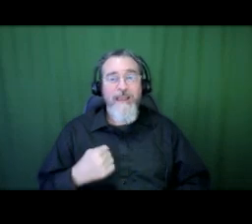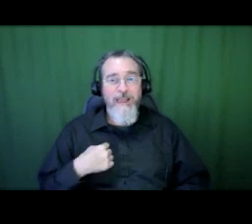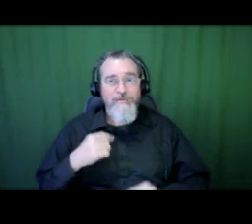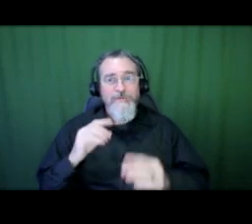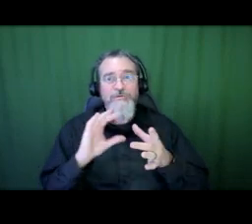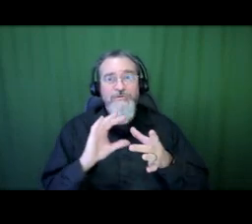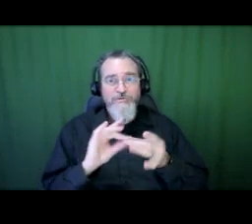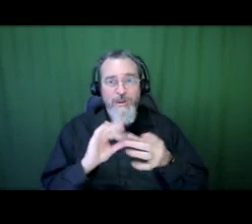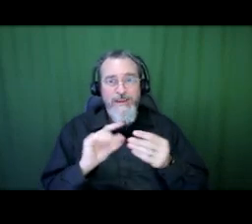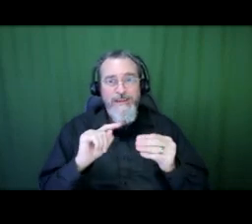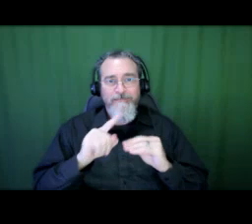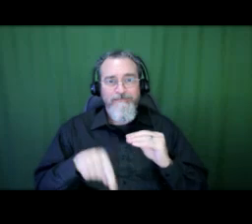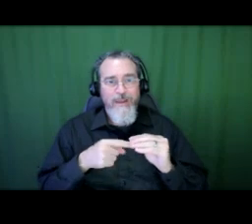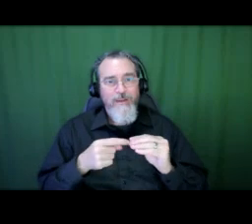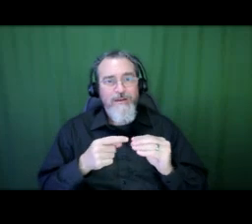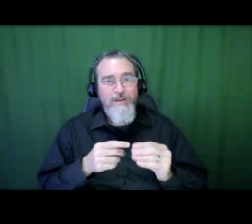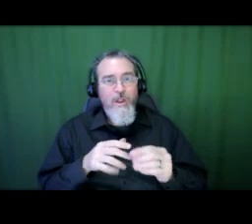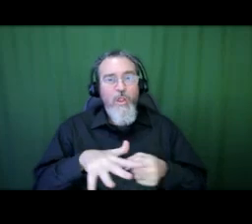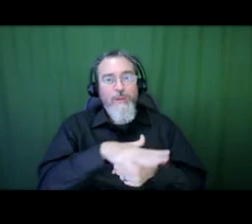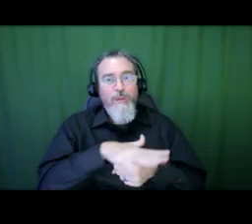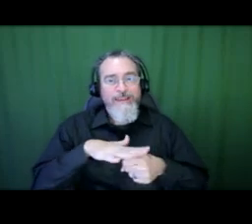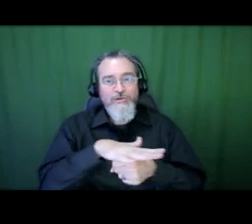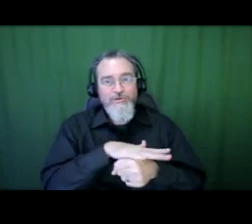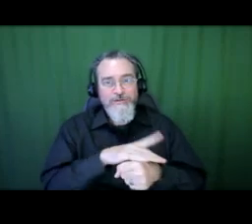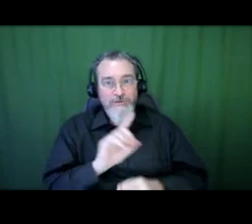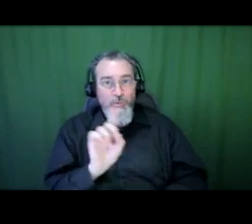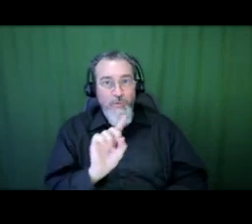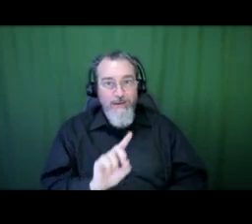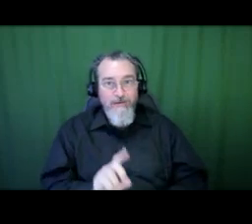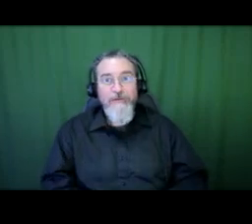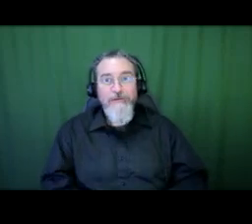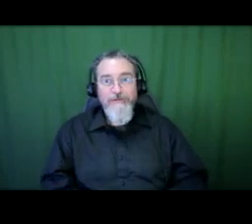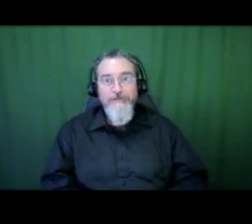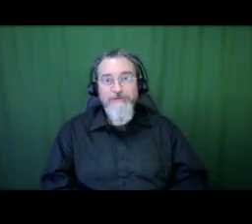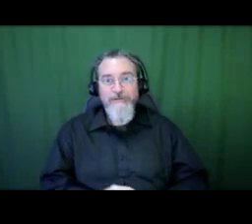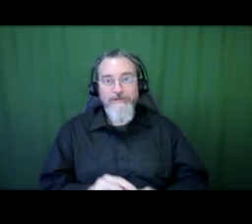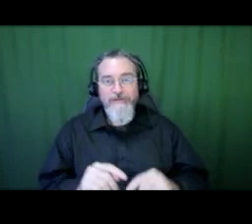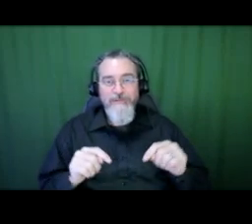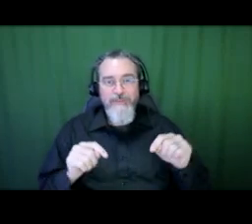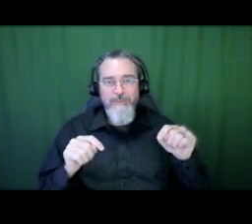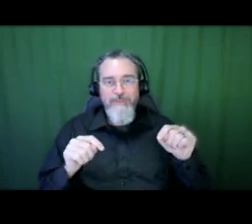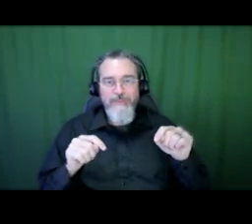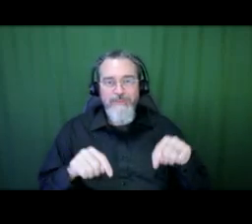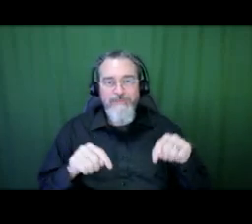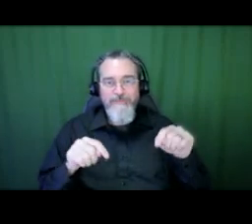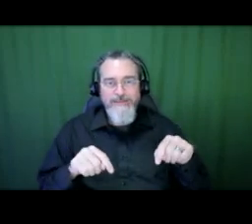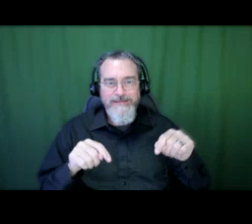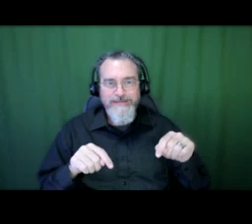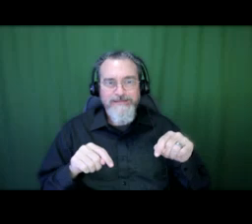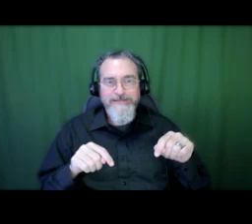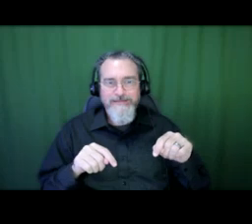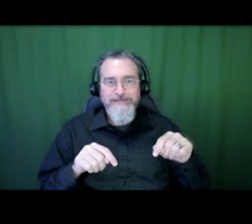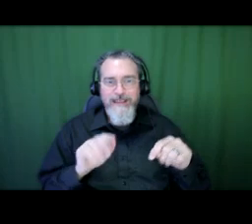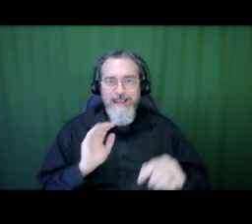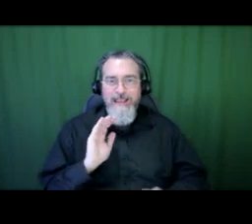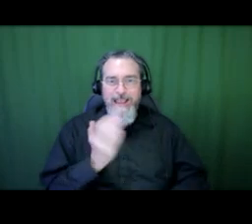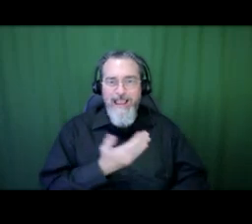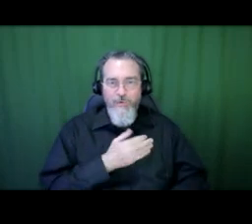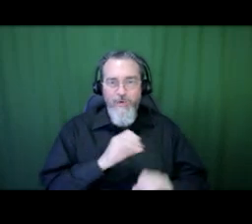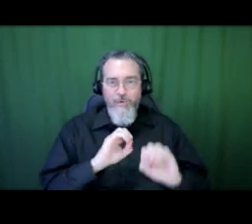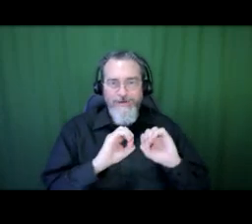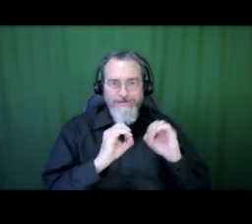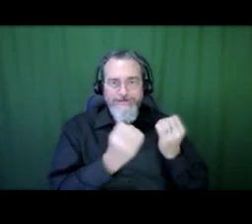the service location again, just highlighting that this is, though Long Beach City College is serving as the backbone organization for this